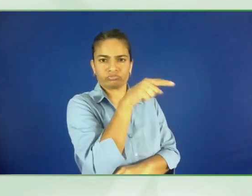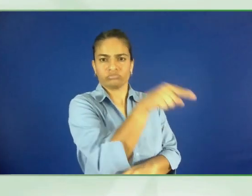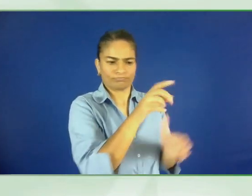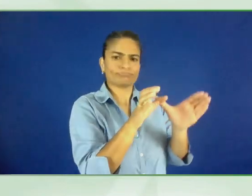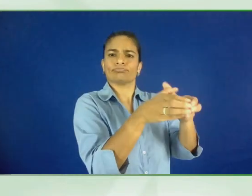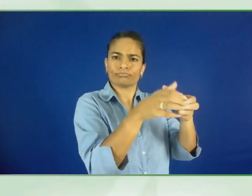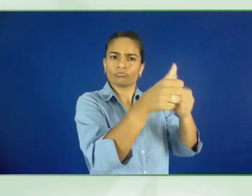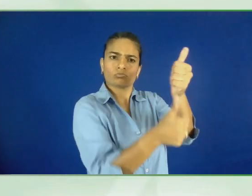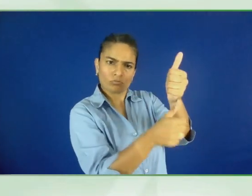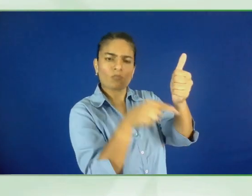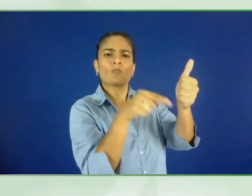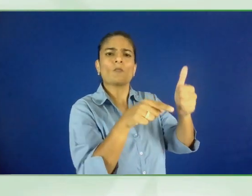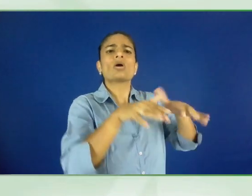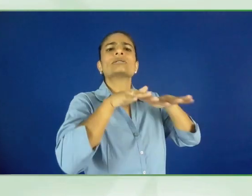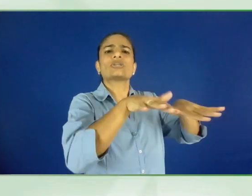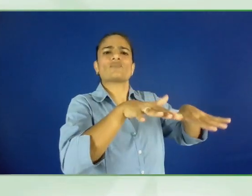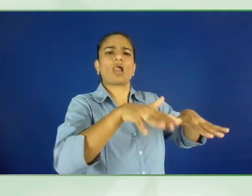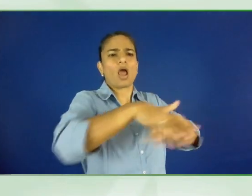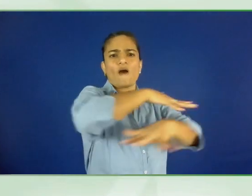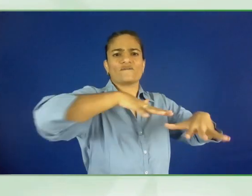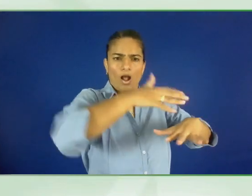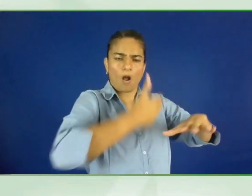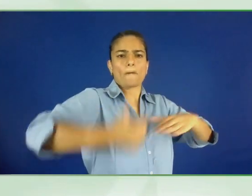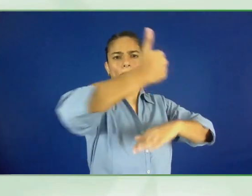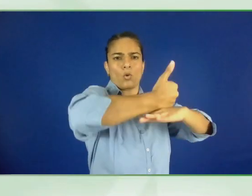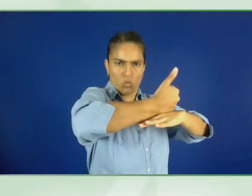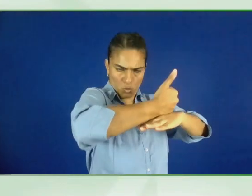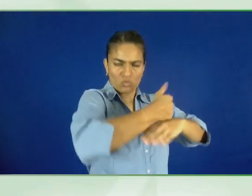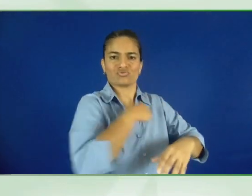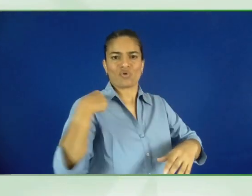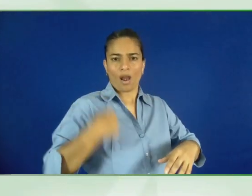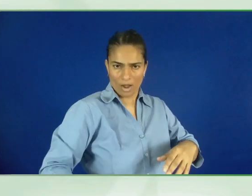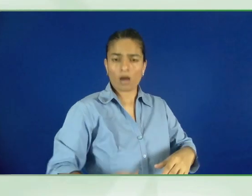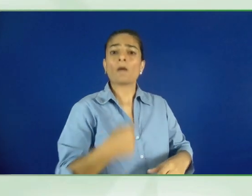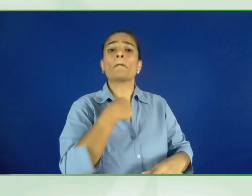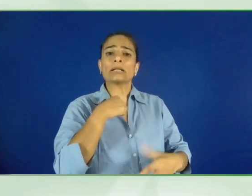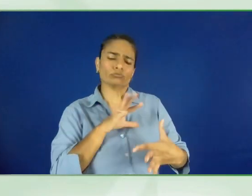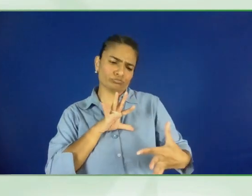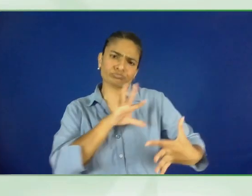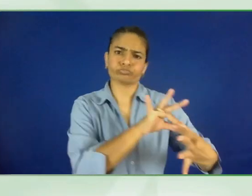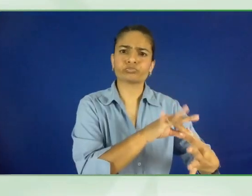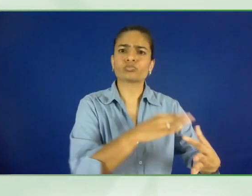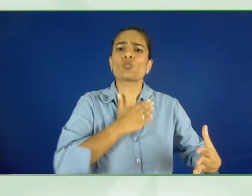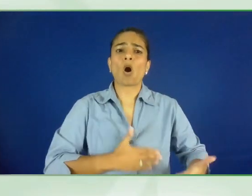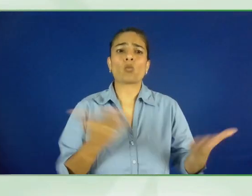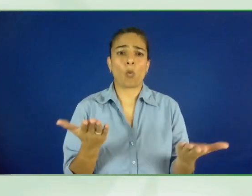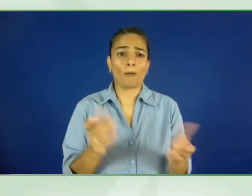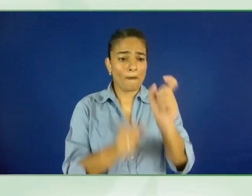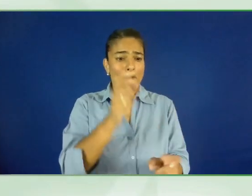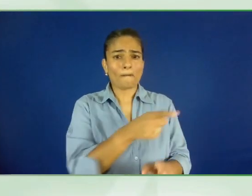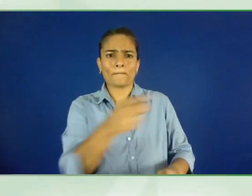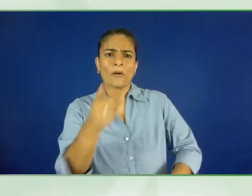of Wuxi, China, and will devote myself to the cause of the disabled in the future. I believe